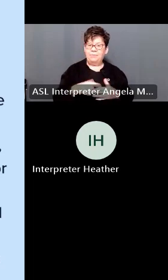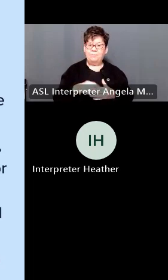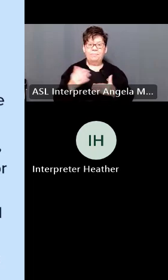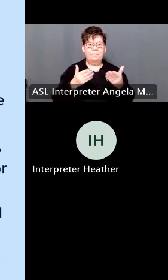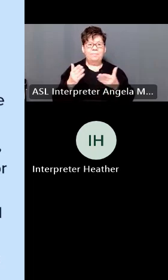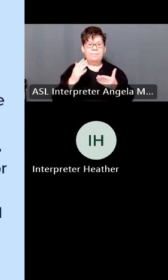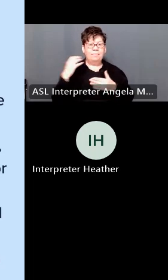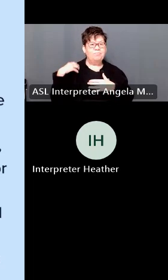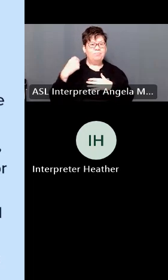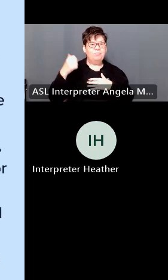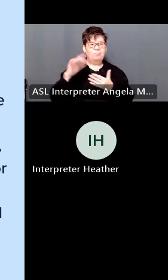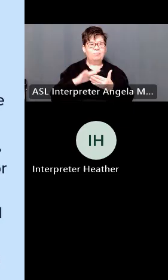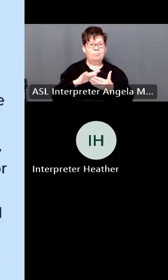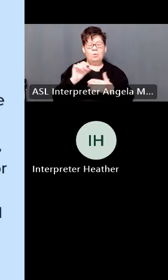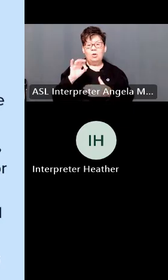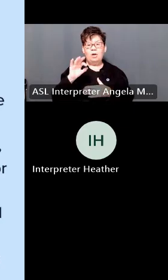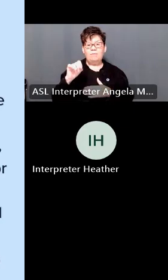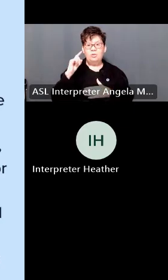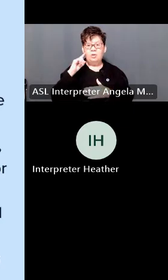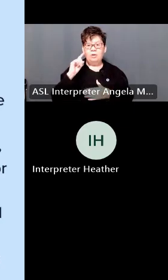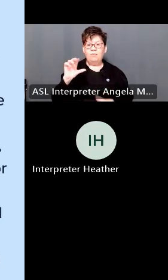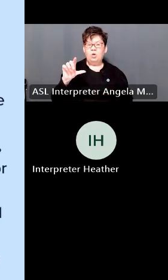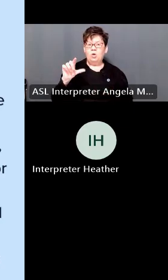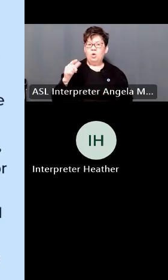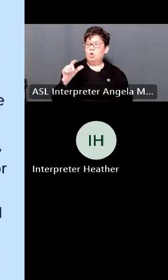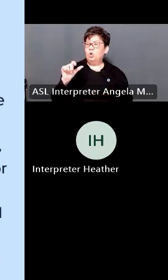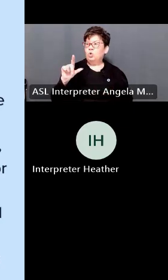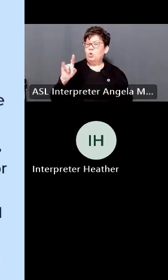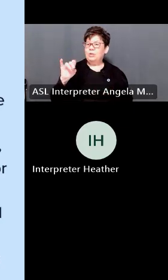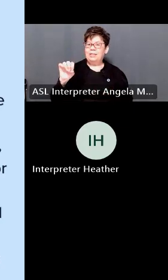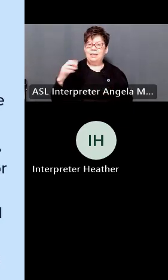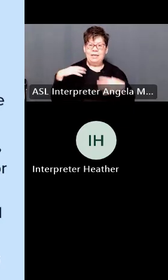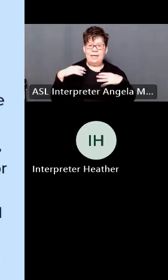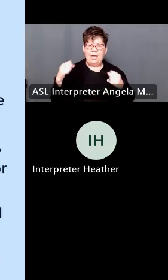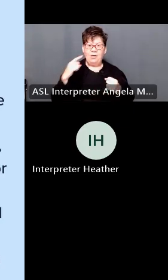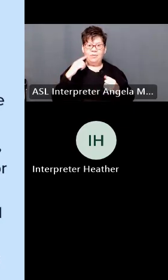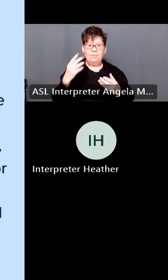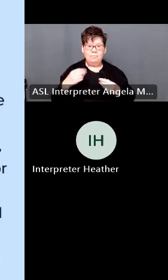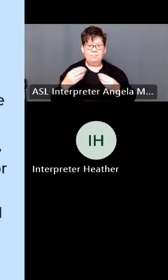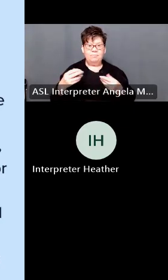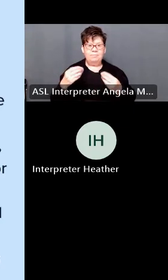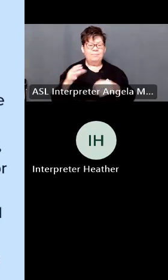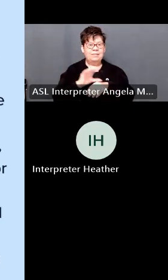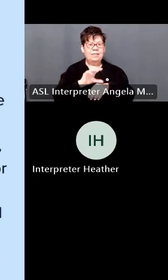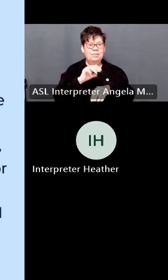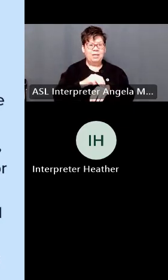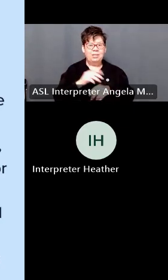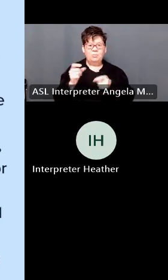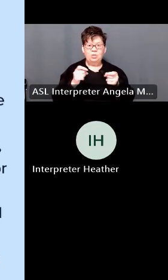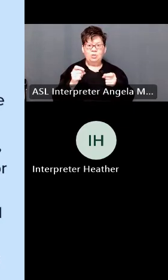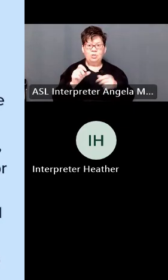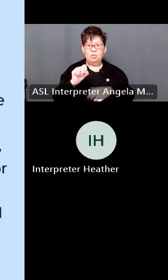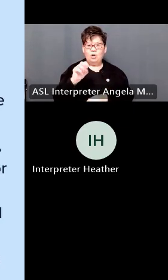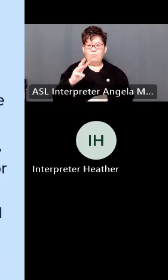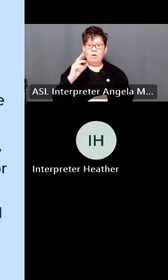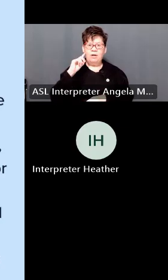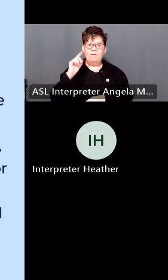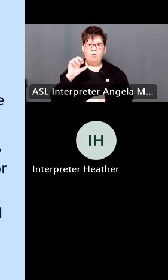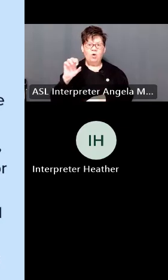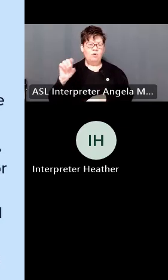Medical Officer for Goldie Health, which provides case management software for post-overdose response teams, and as